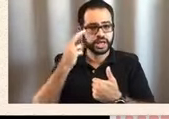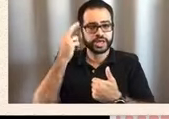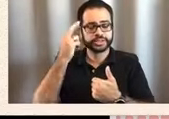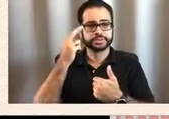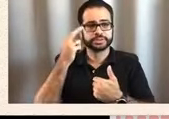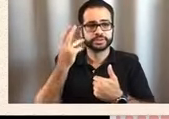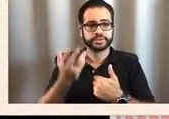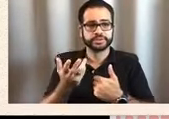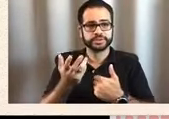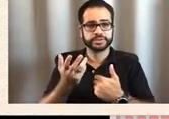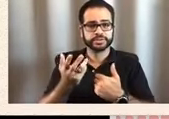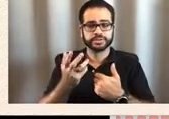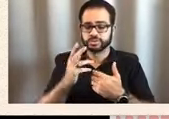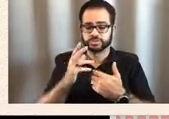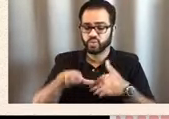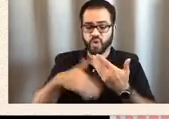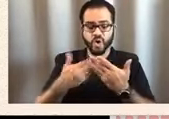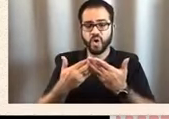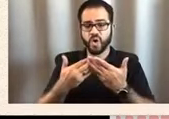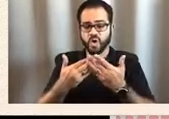we're all in this together.